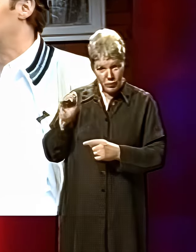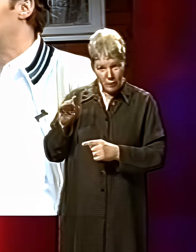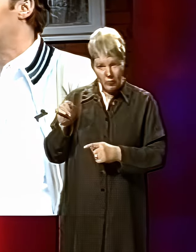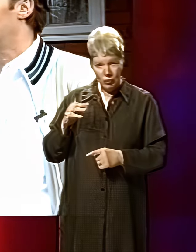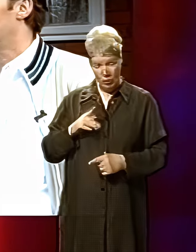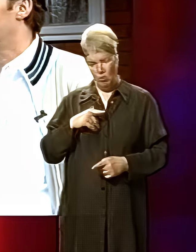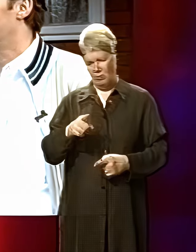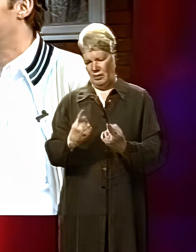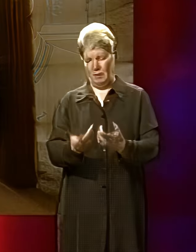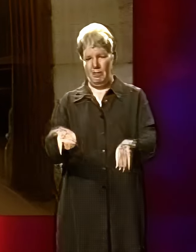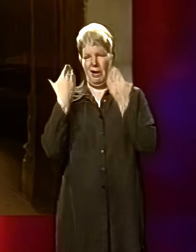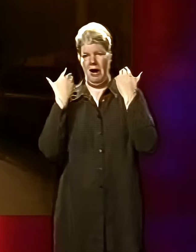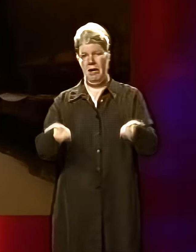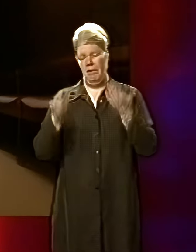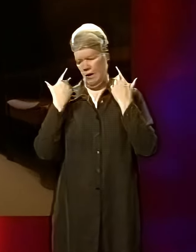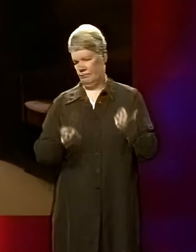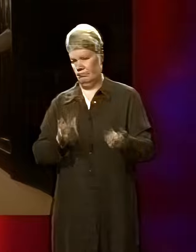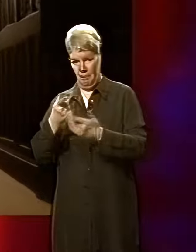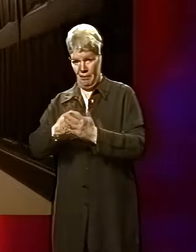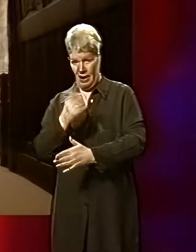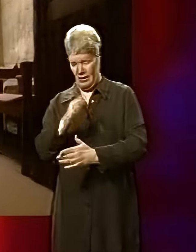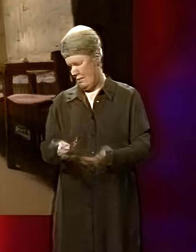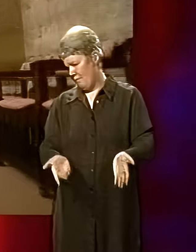The goods back.